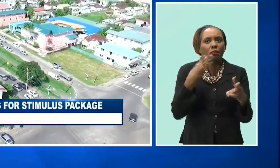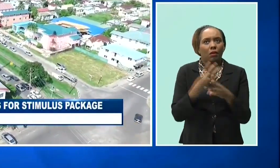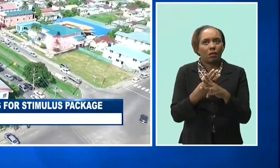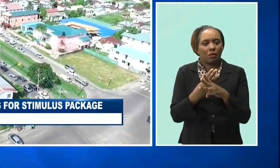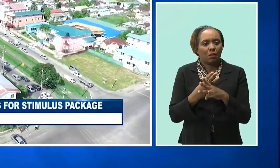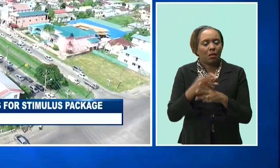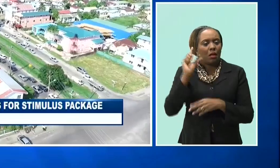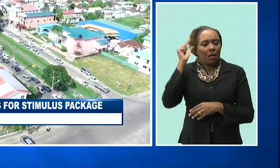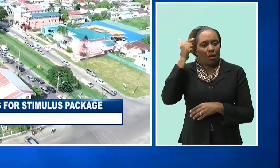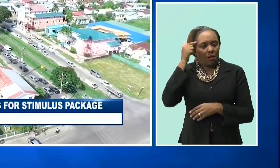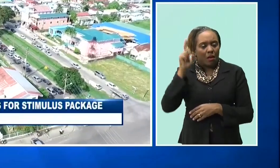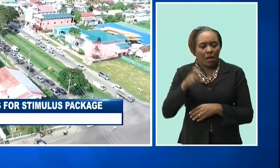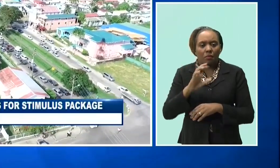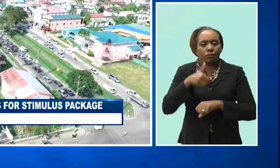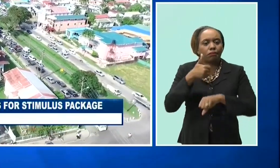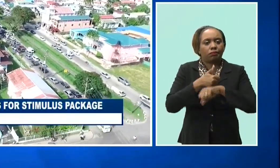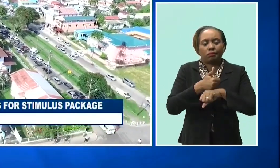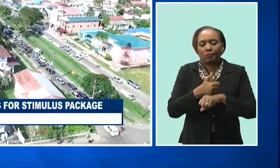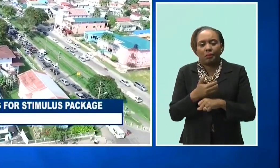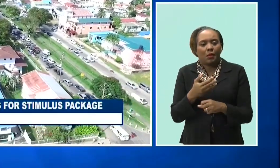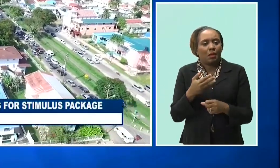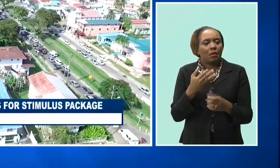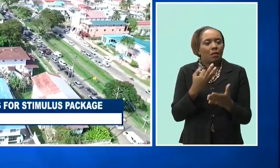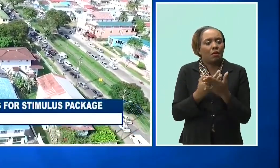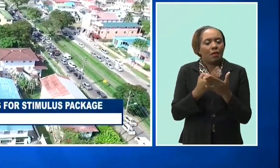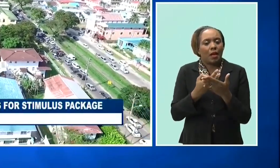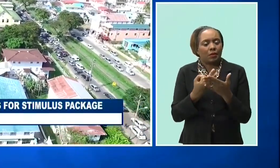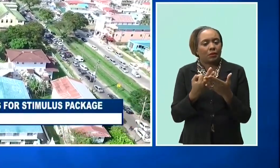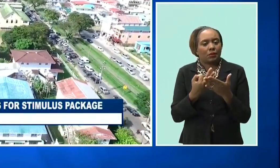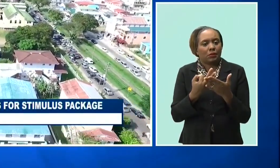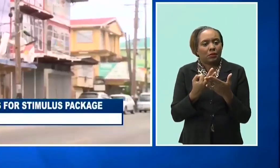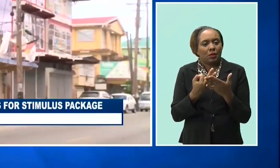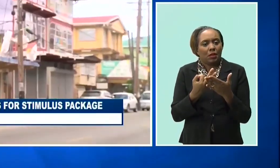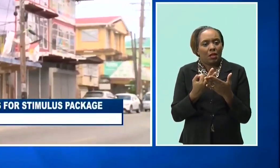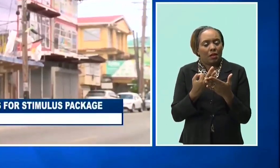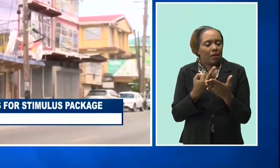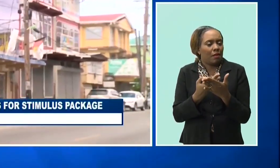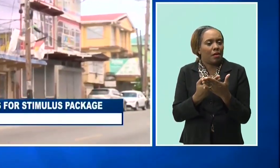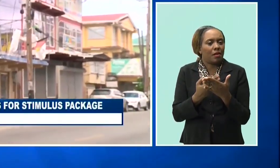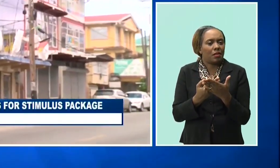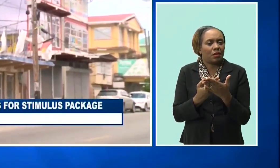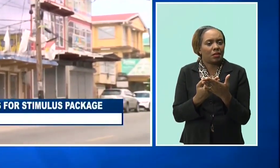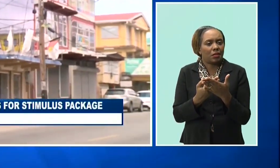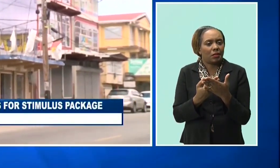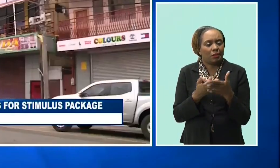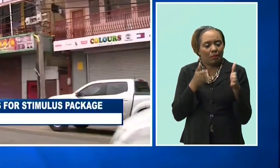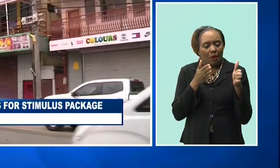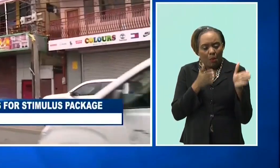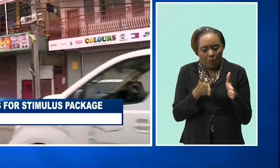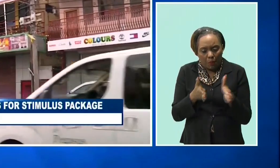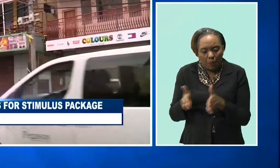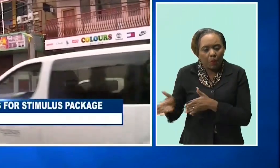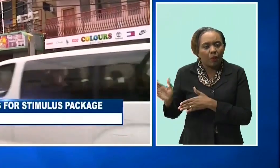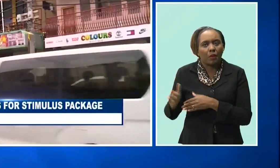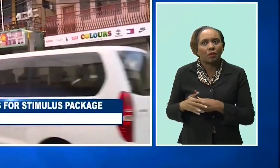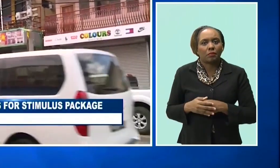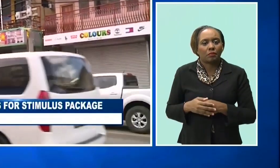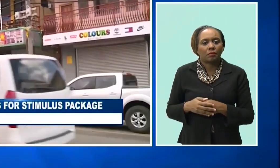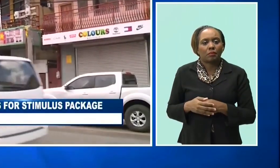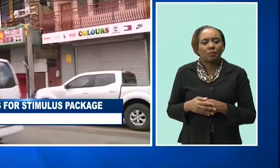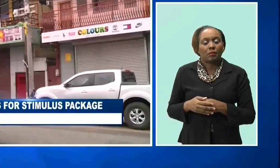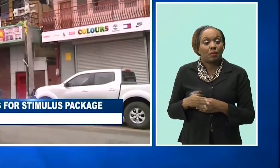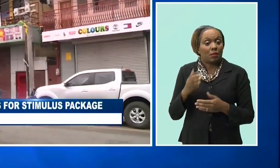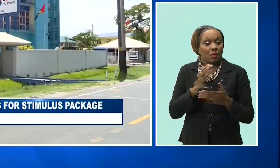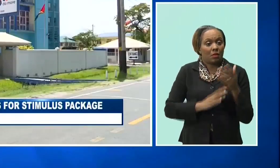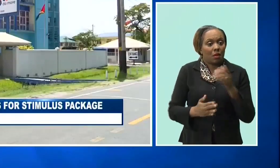to stimulus packages to boost revenue. Here, some private sector businesses have reduced their workforce and